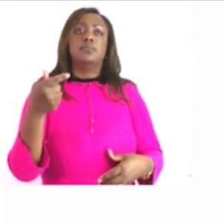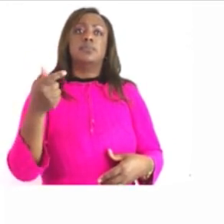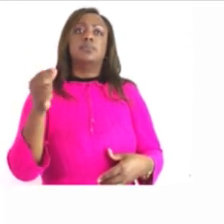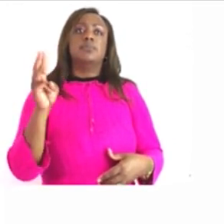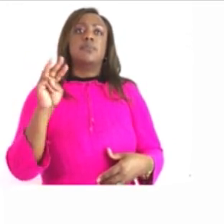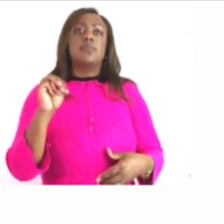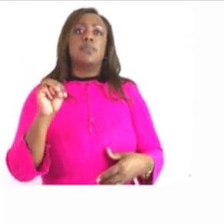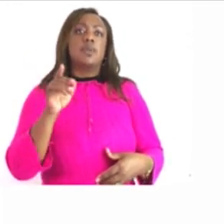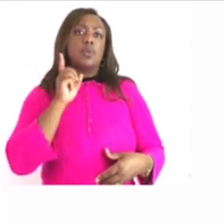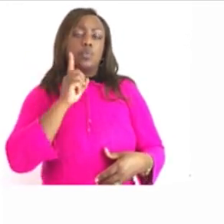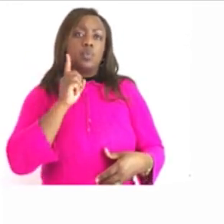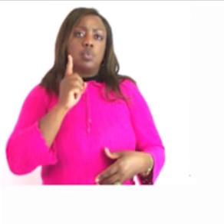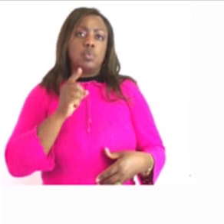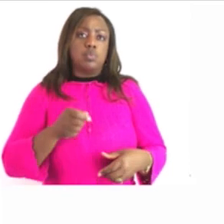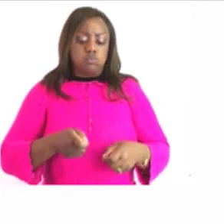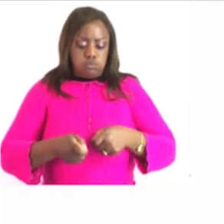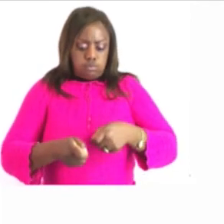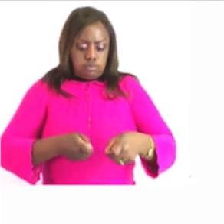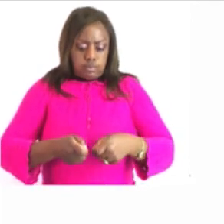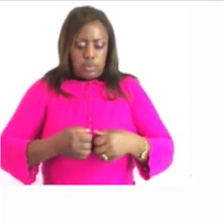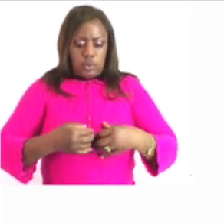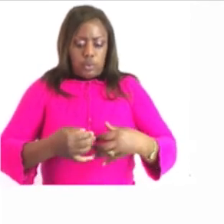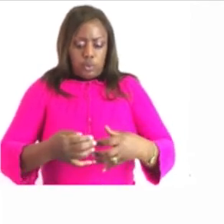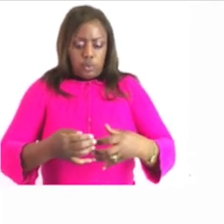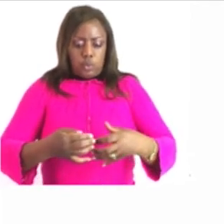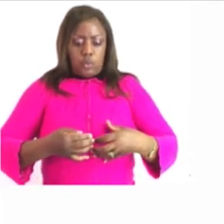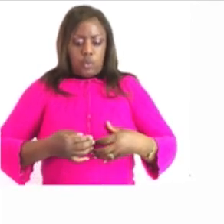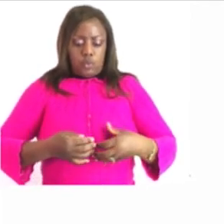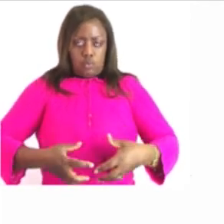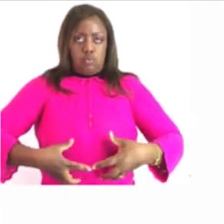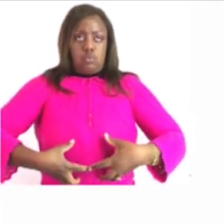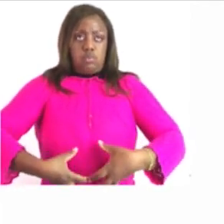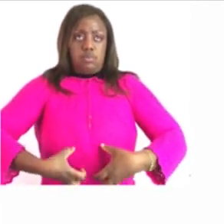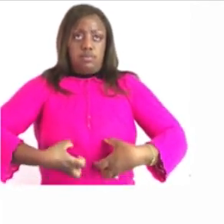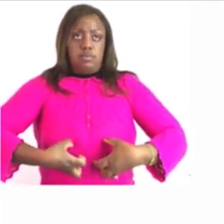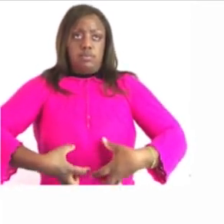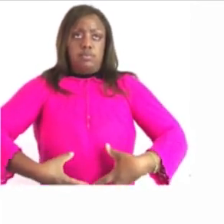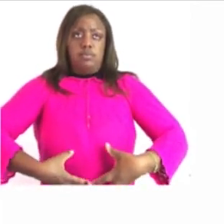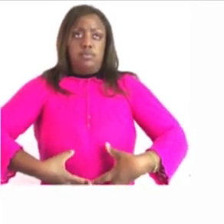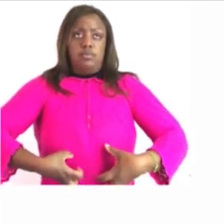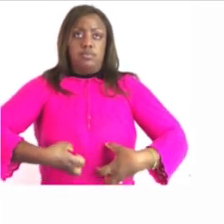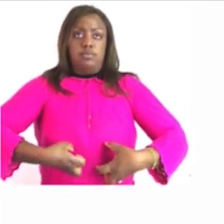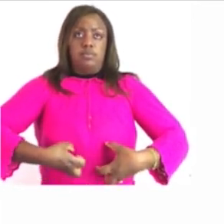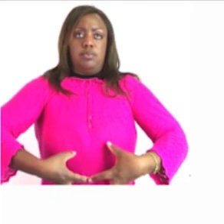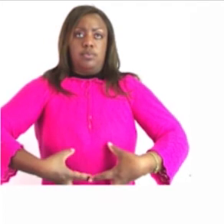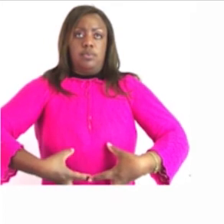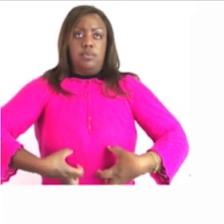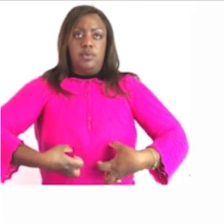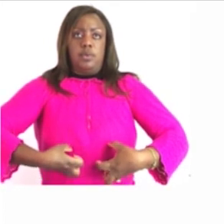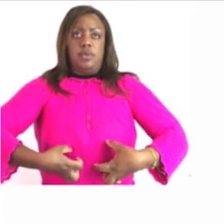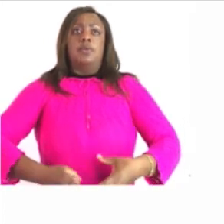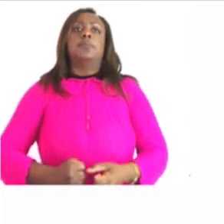air inside and outside the lungs, the body. Okay? So the diaphragm, as I've said it